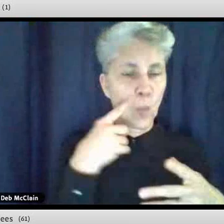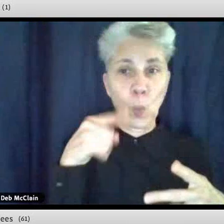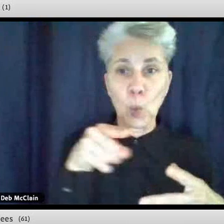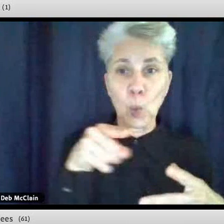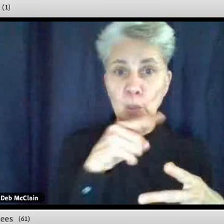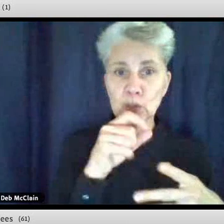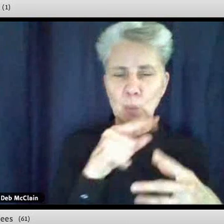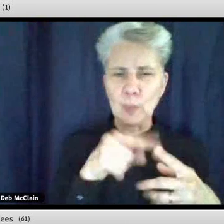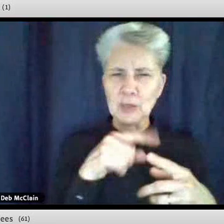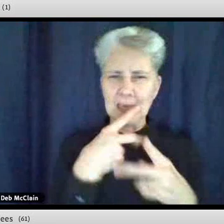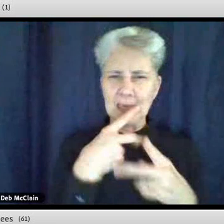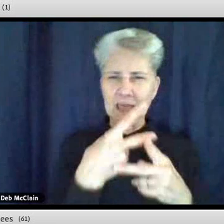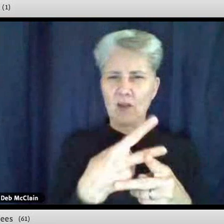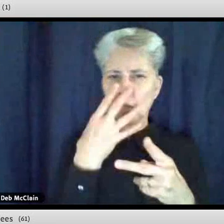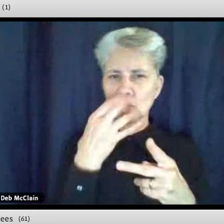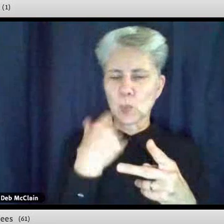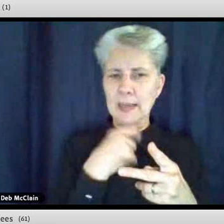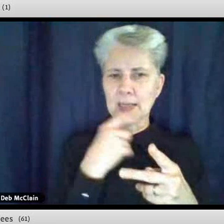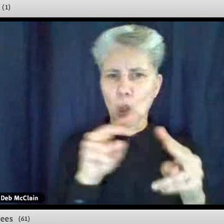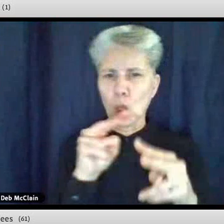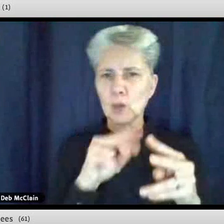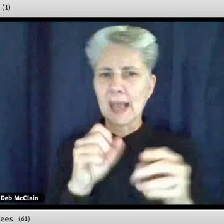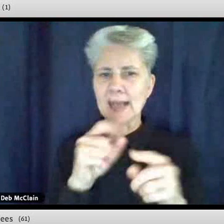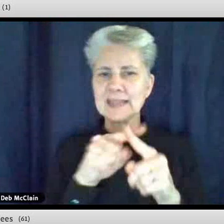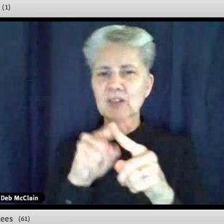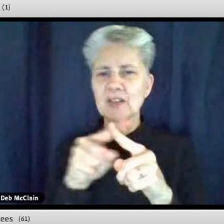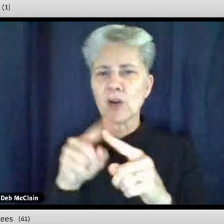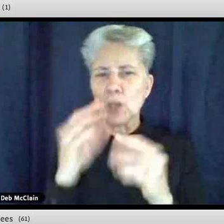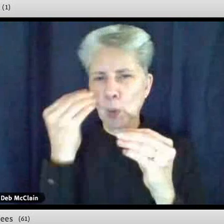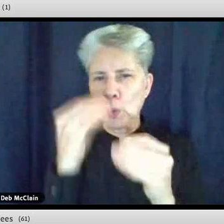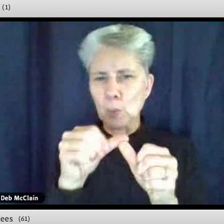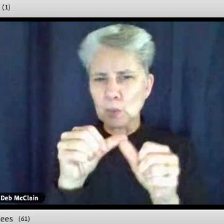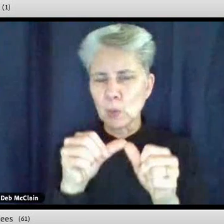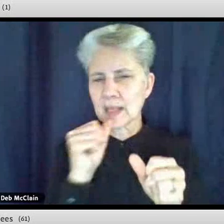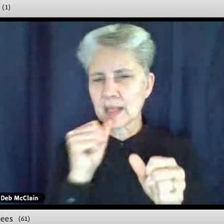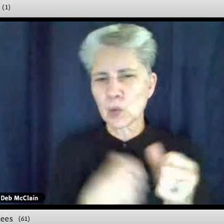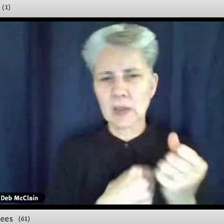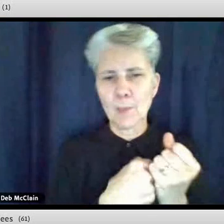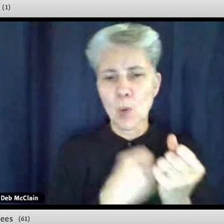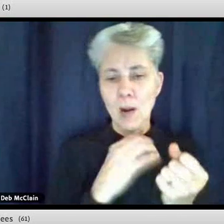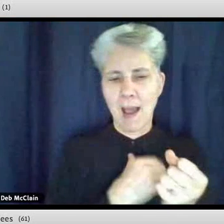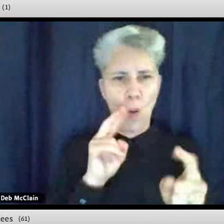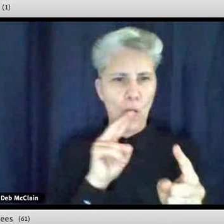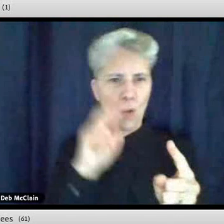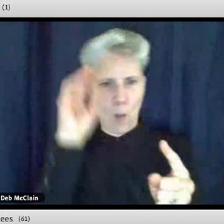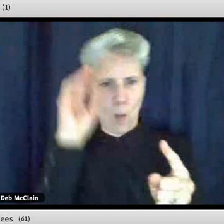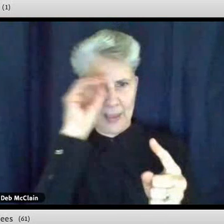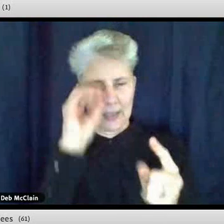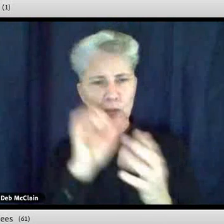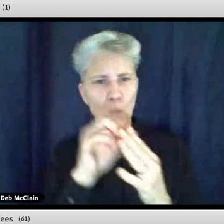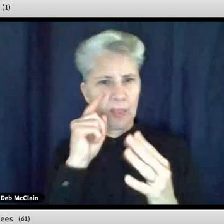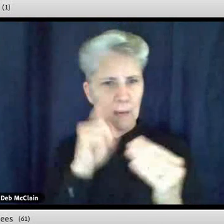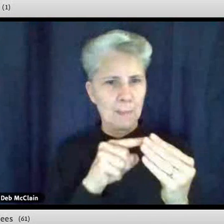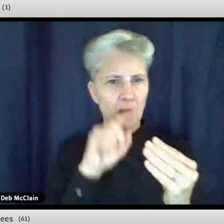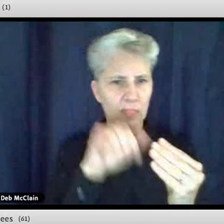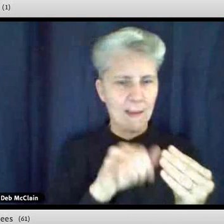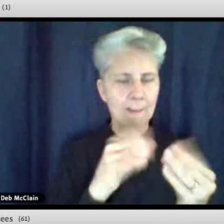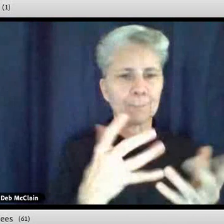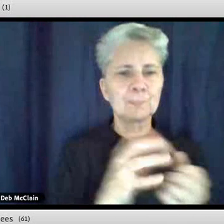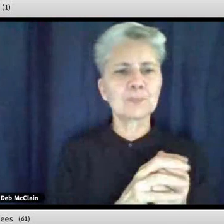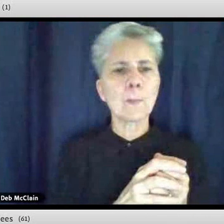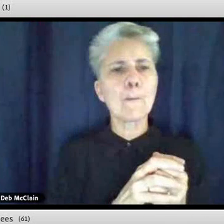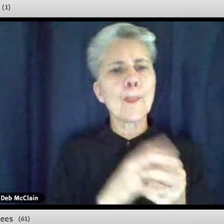Google or Facebook and everything's kind of curated for you. And so we need to be careful because we need to look at multiple news sources that don't